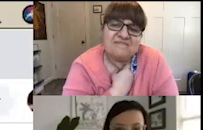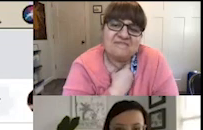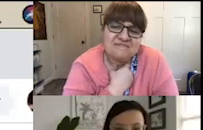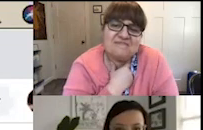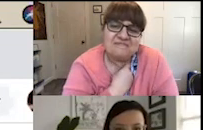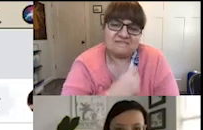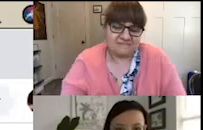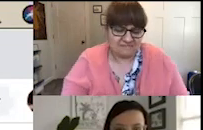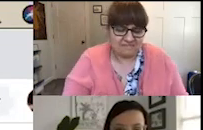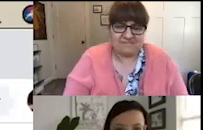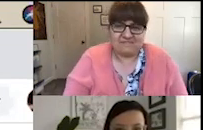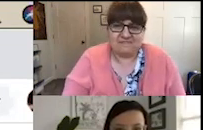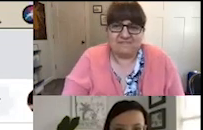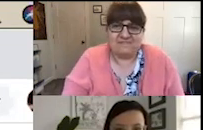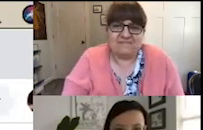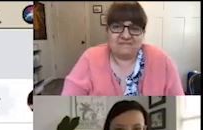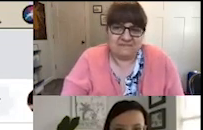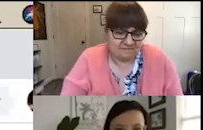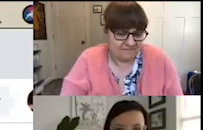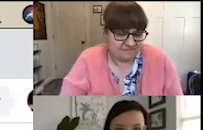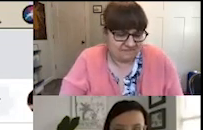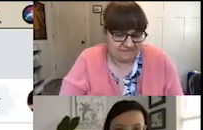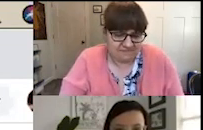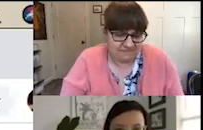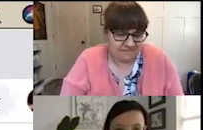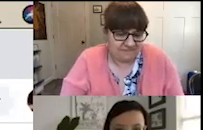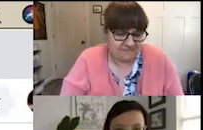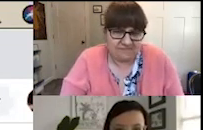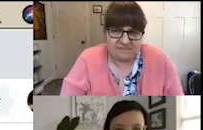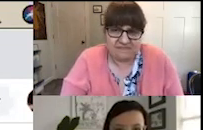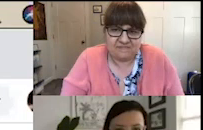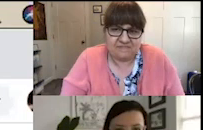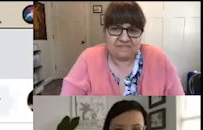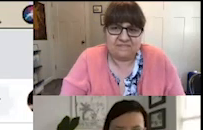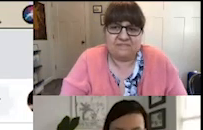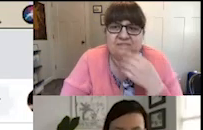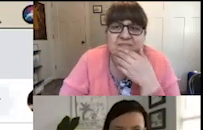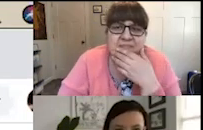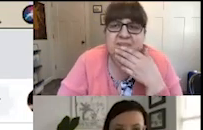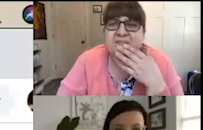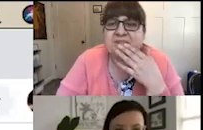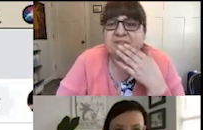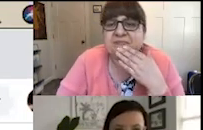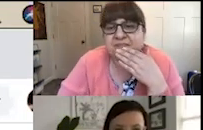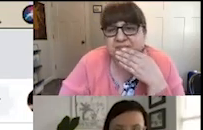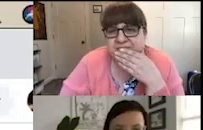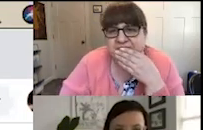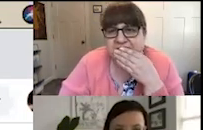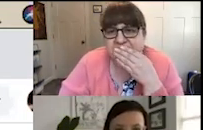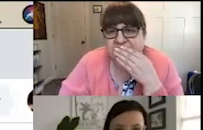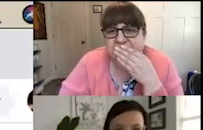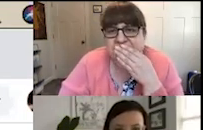that just as making and research and knowledge production are productive and construct things about the world, they